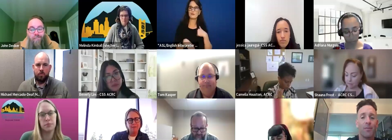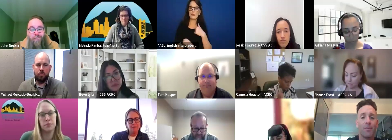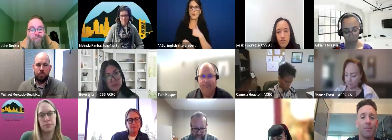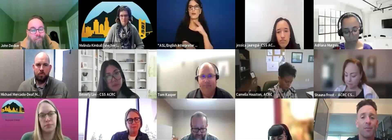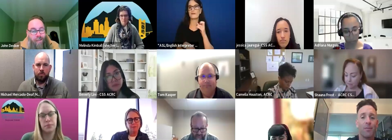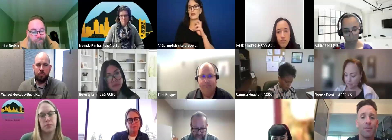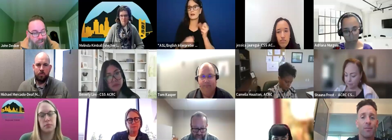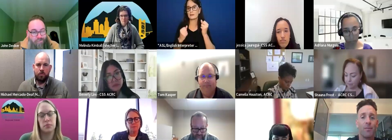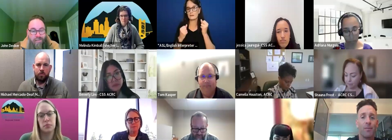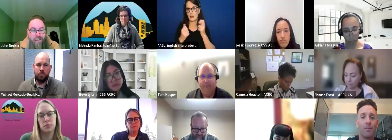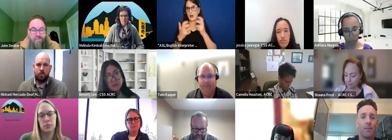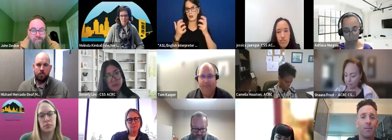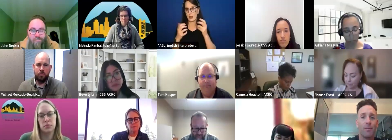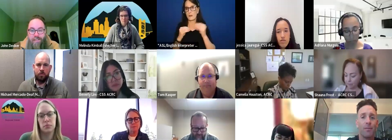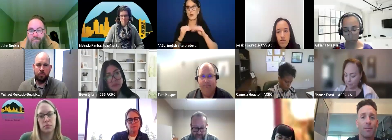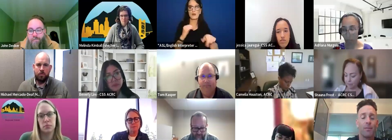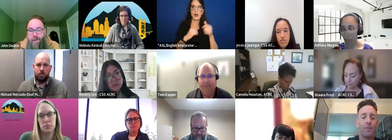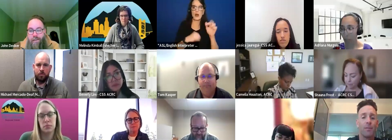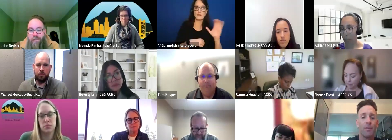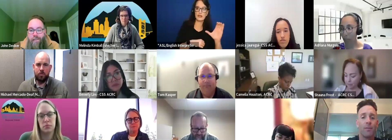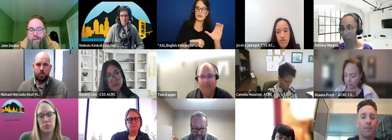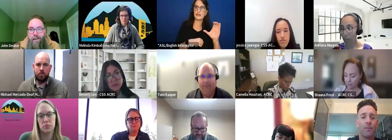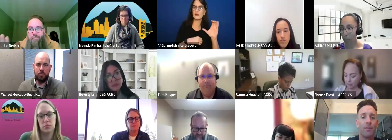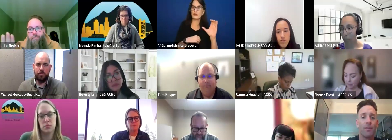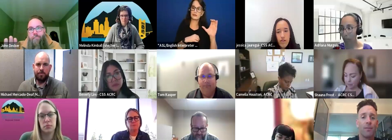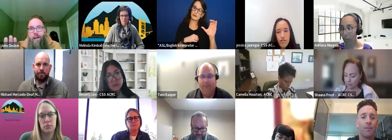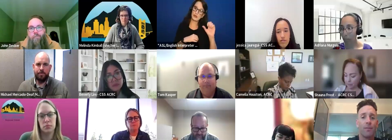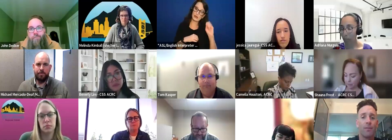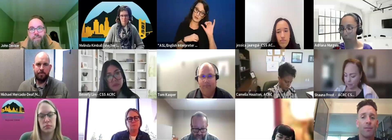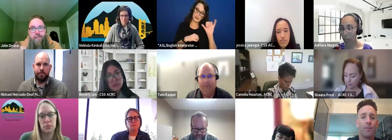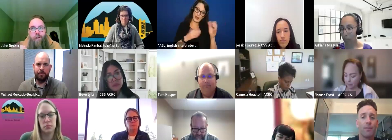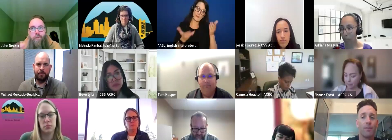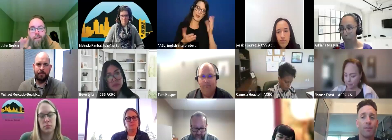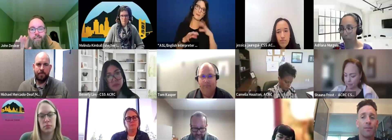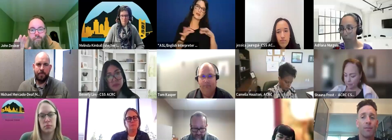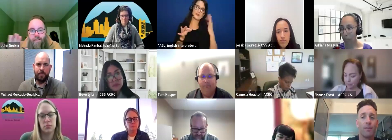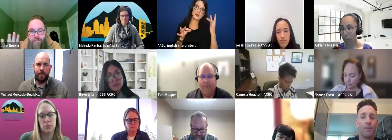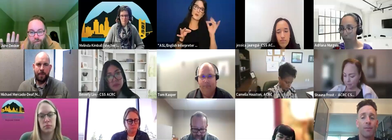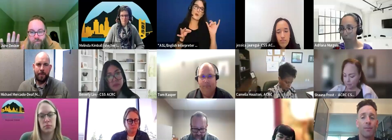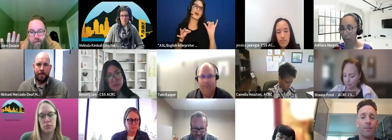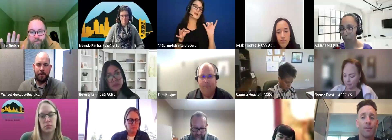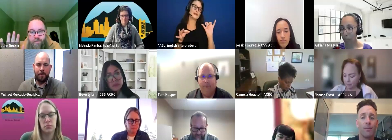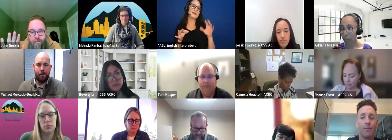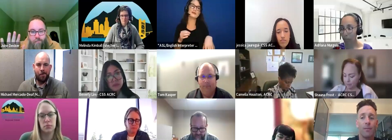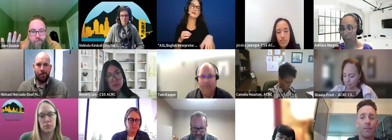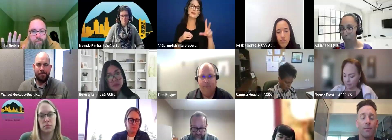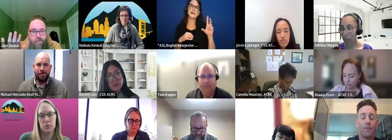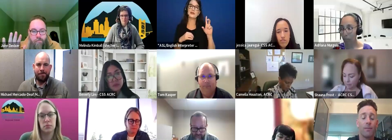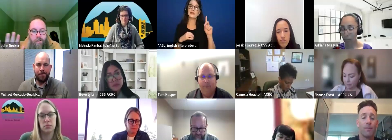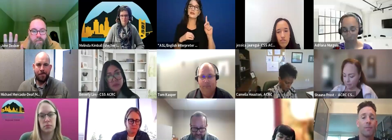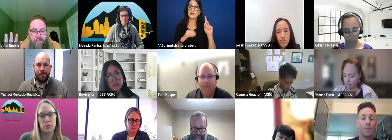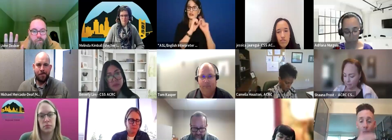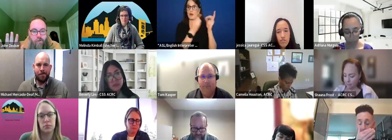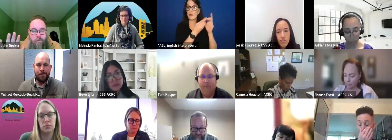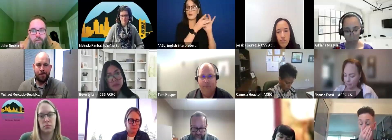And so that kind of also explains maybe why I will say the department, as it relates to 055s for